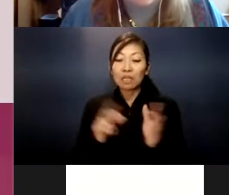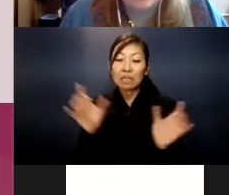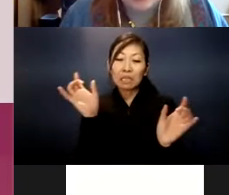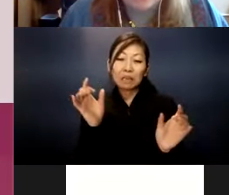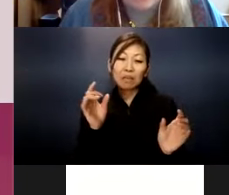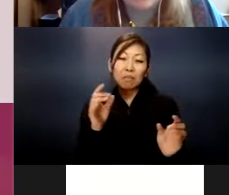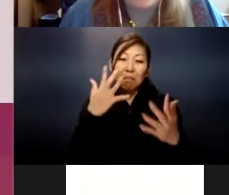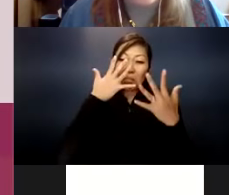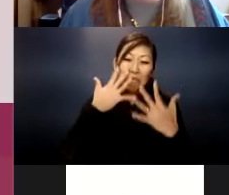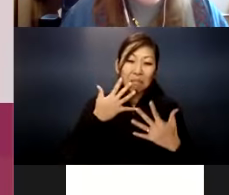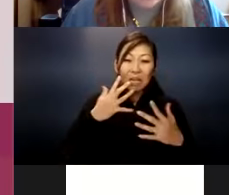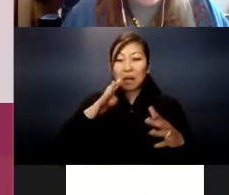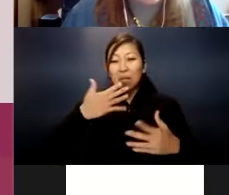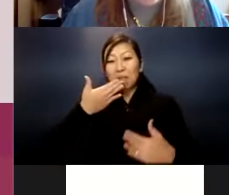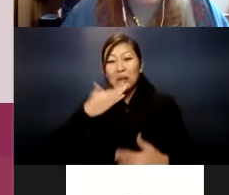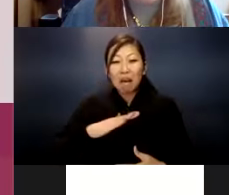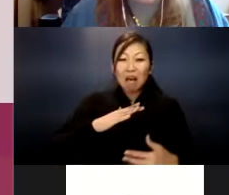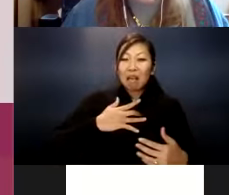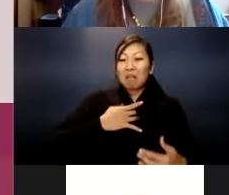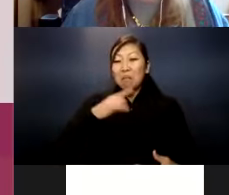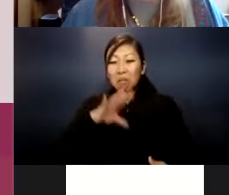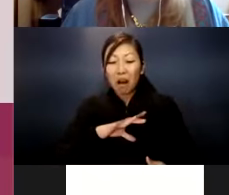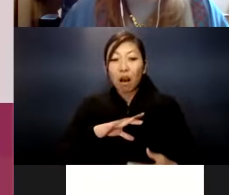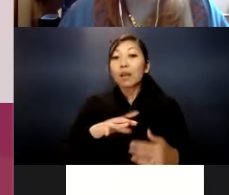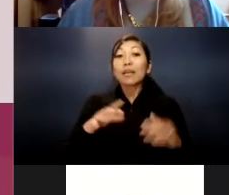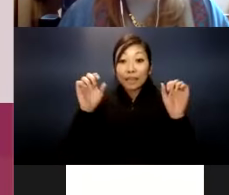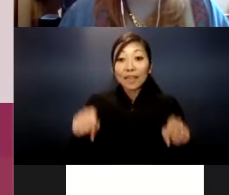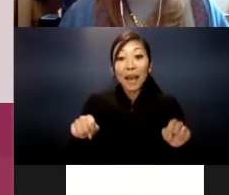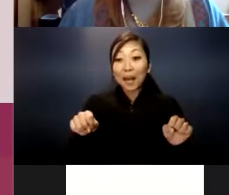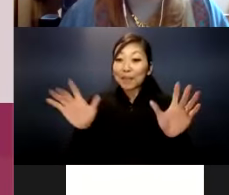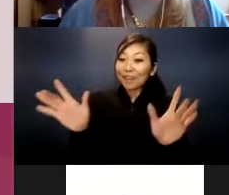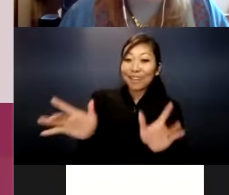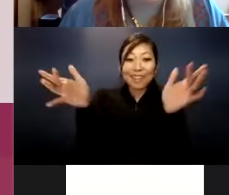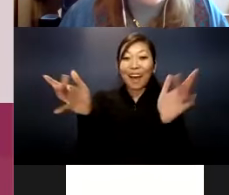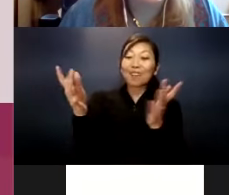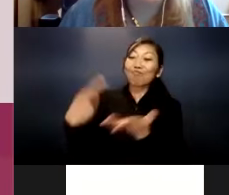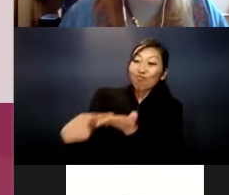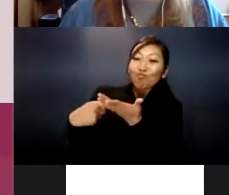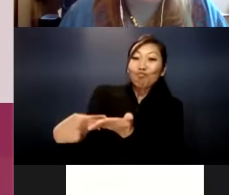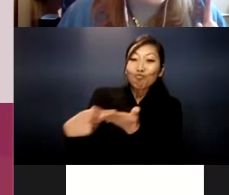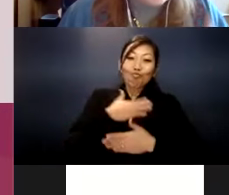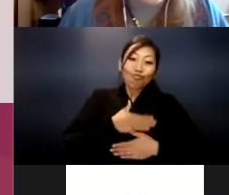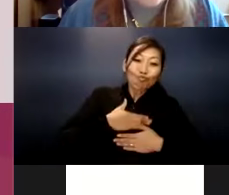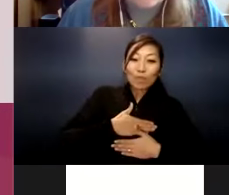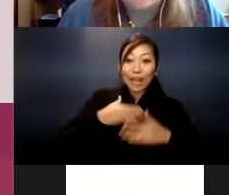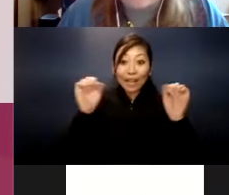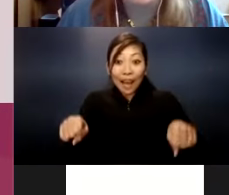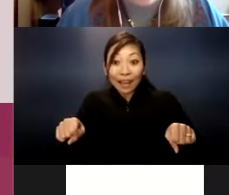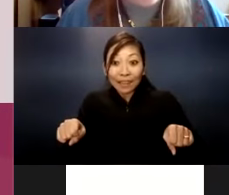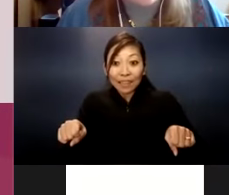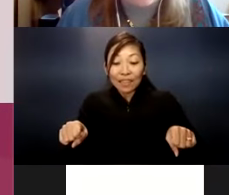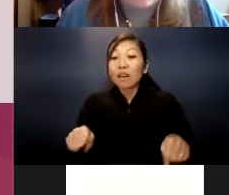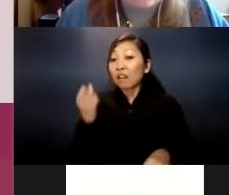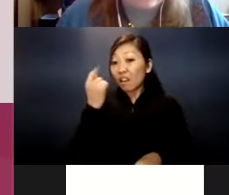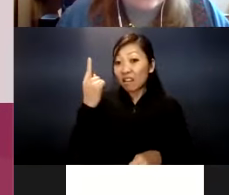approachable conversations, lighthearted conversations. And it's not just one and done. These